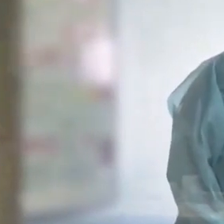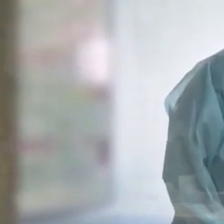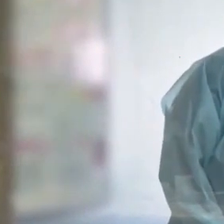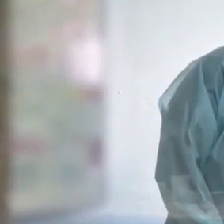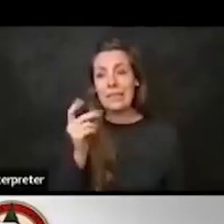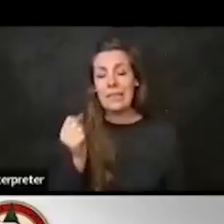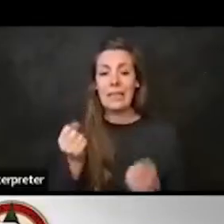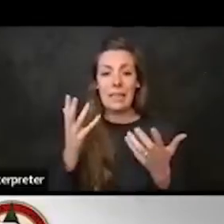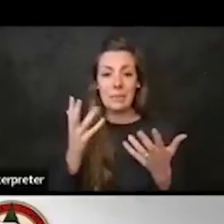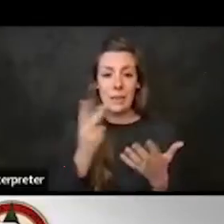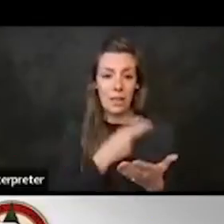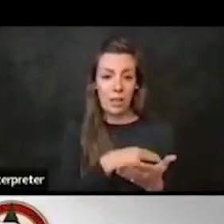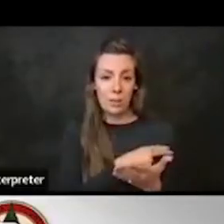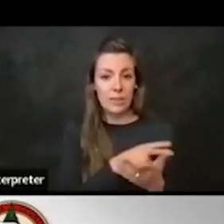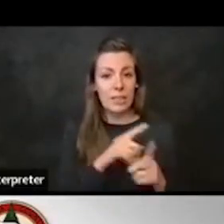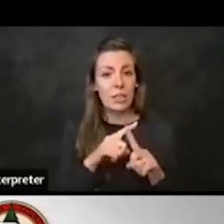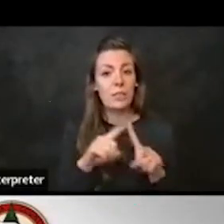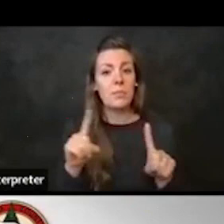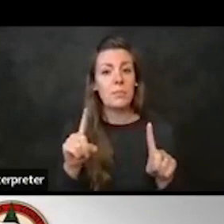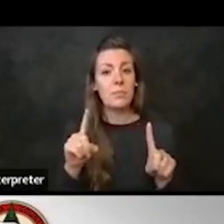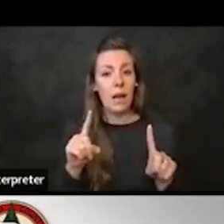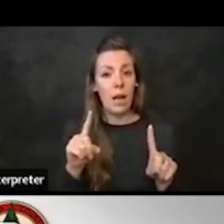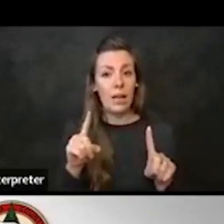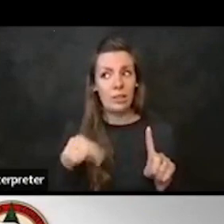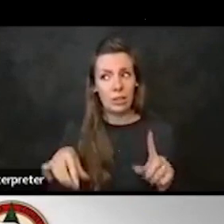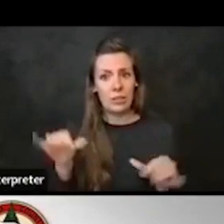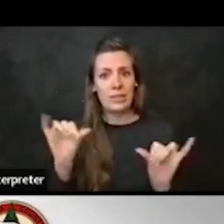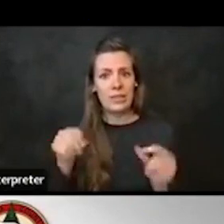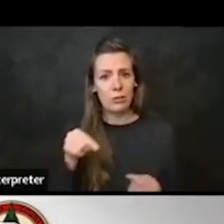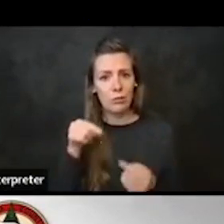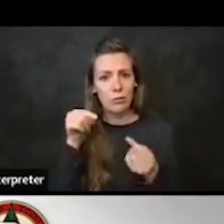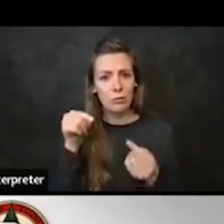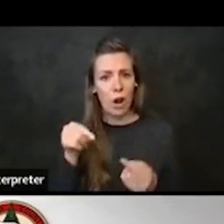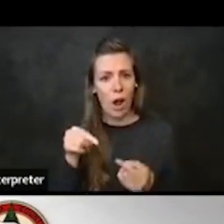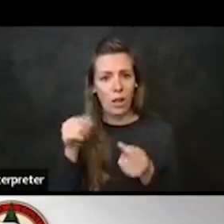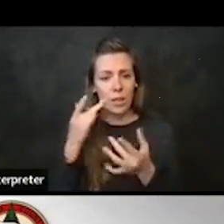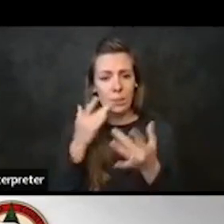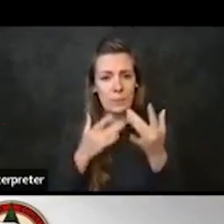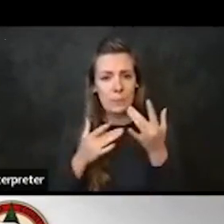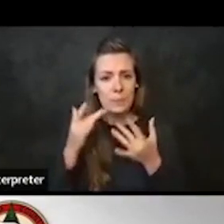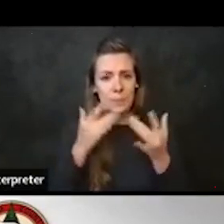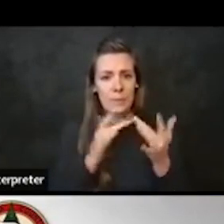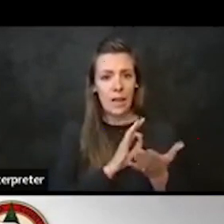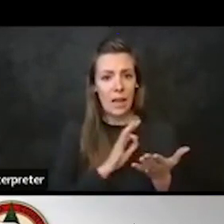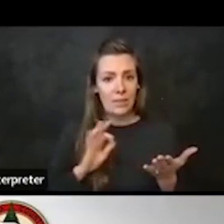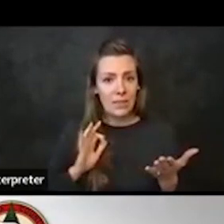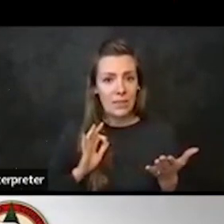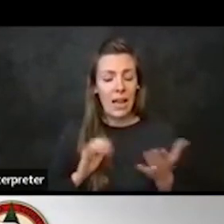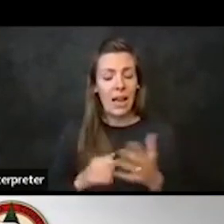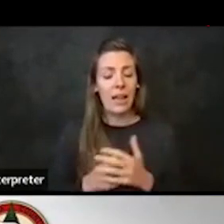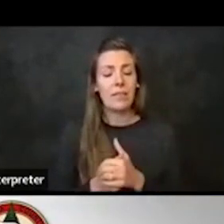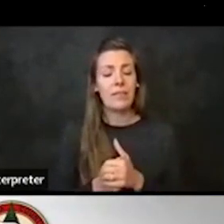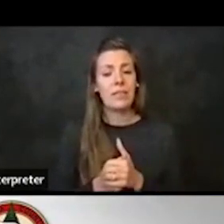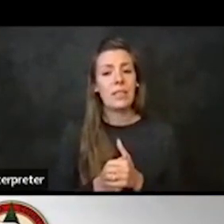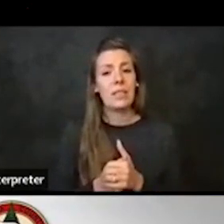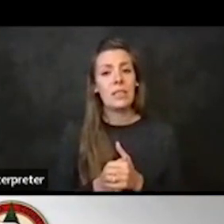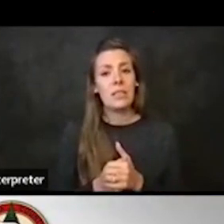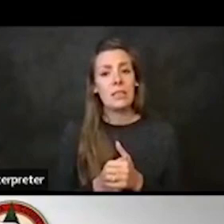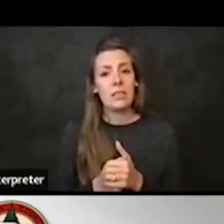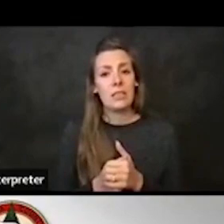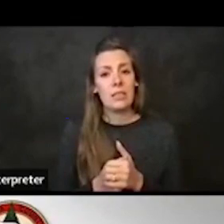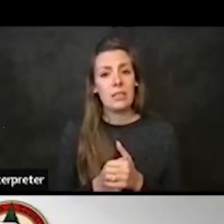staff shortages. Hospitals and clinics are struggling with staff shortages due to illness or the need to follow COVID protocols